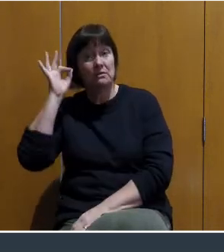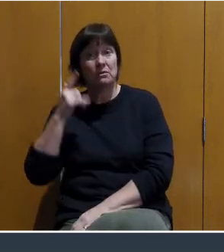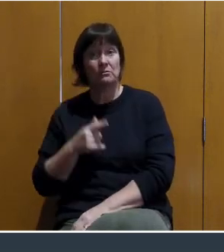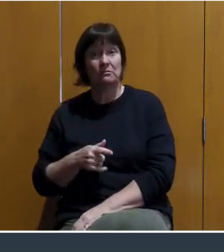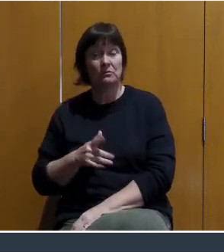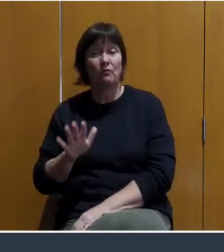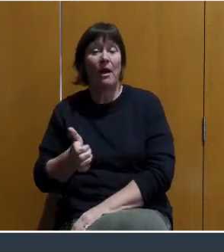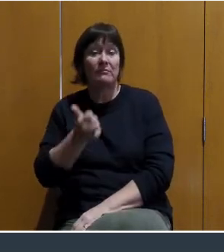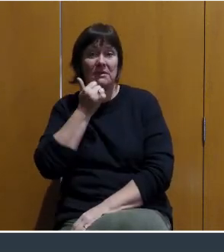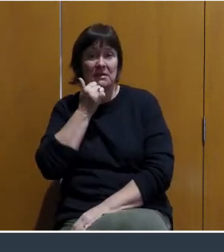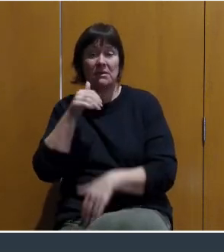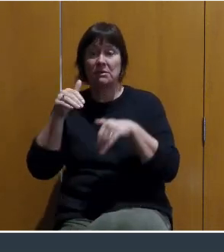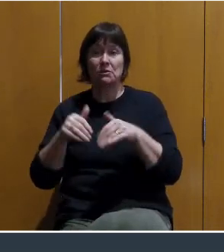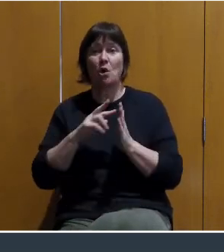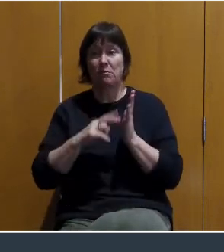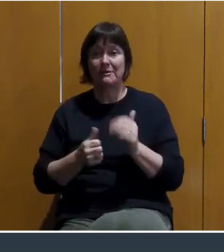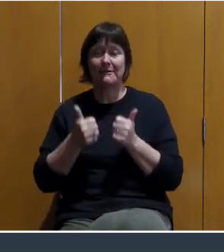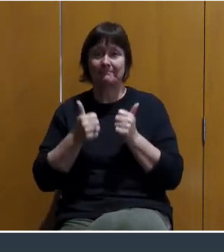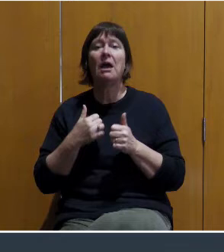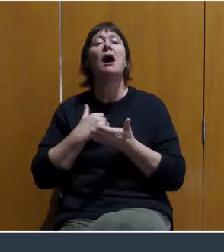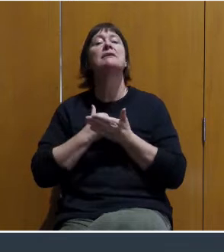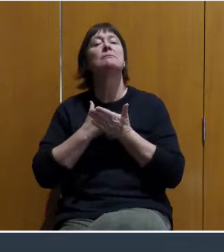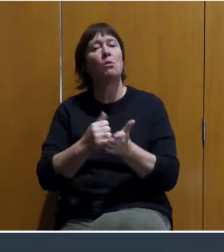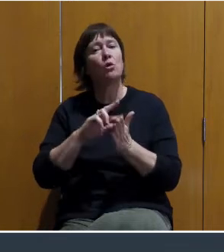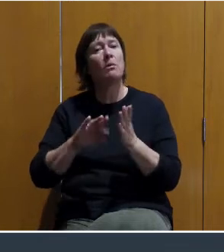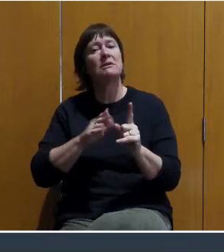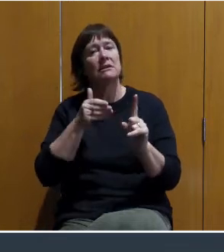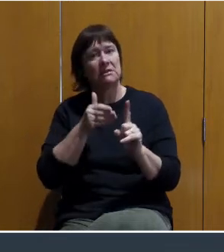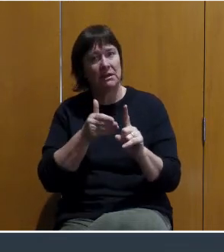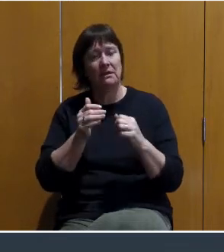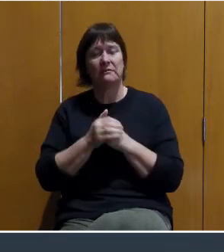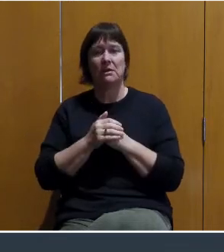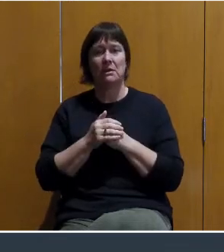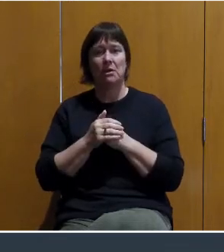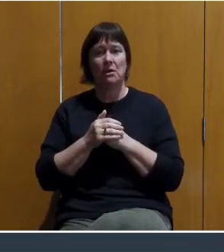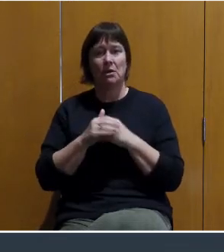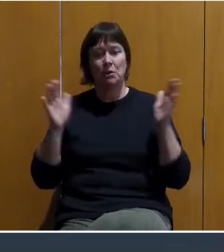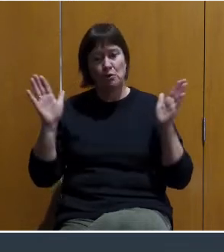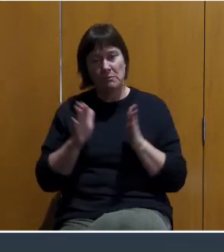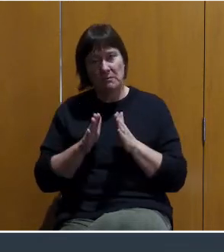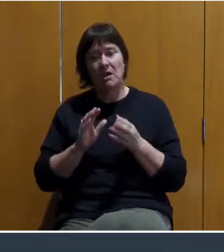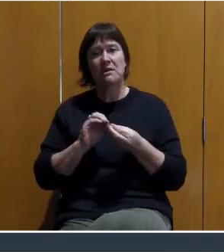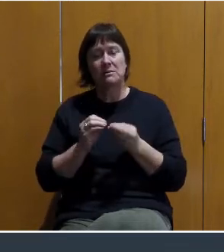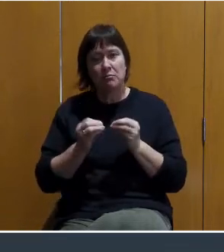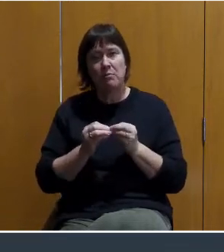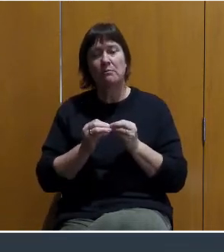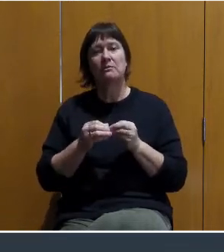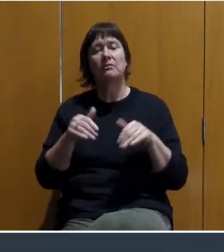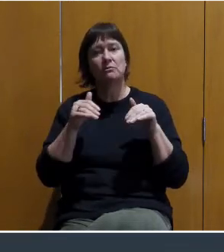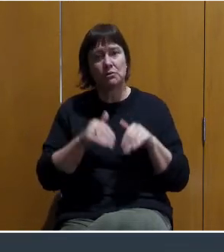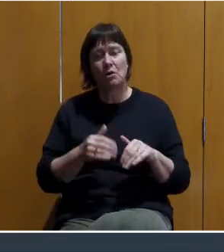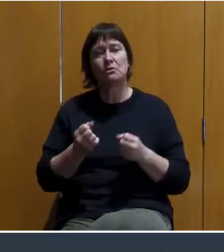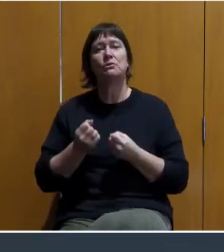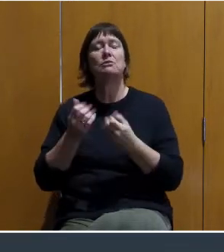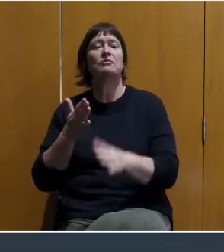updating the dog policy. I support your policy objectives to minimise the problems caused by dogs, provide safe environment for community through